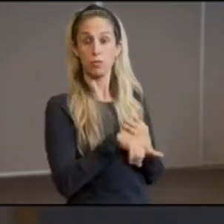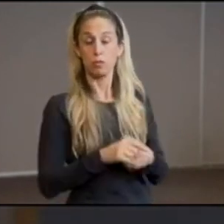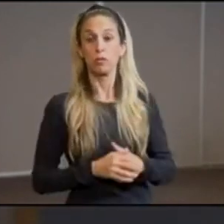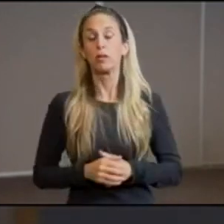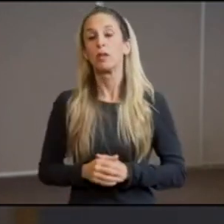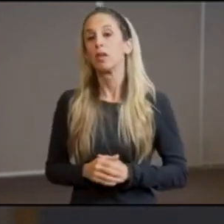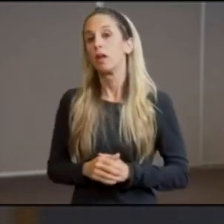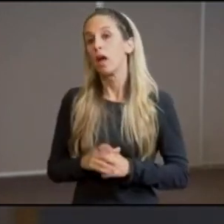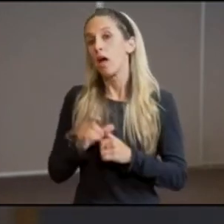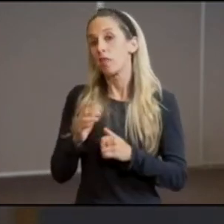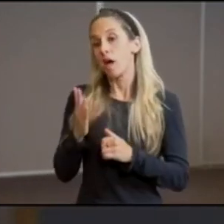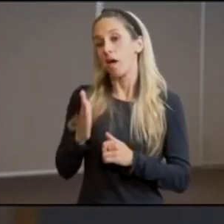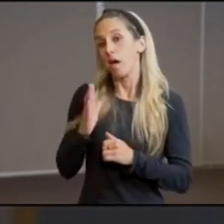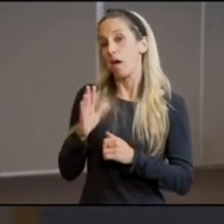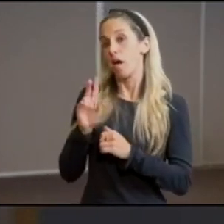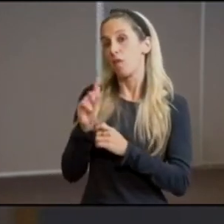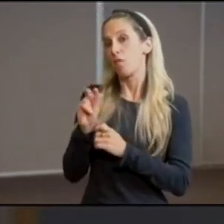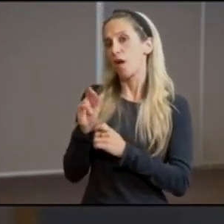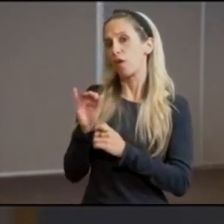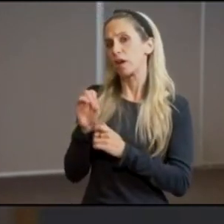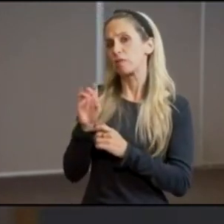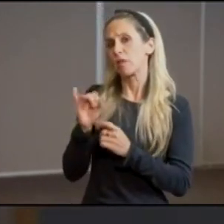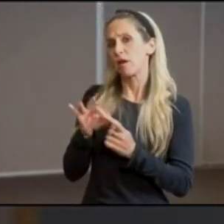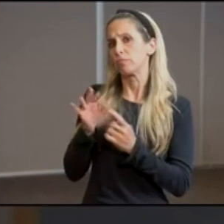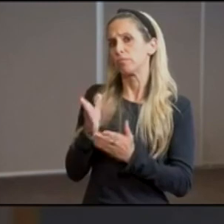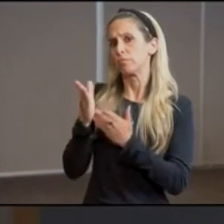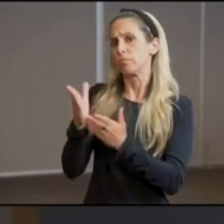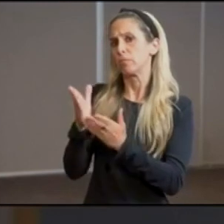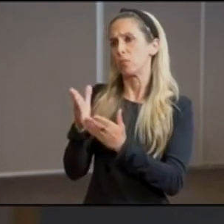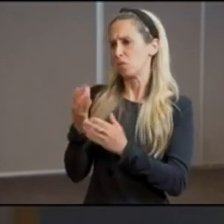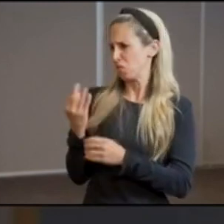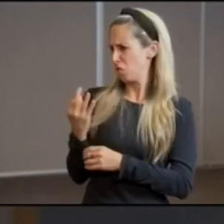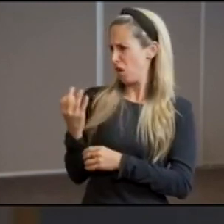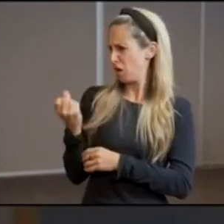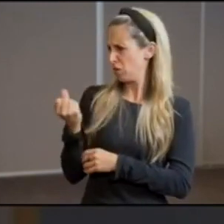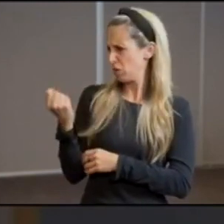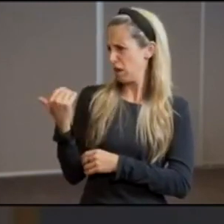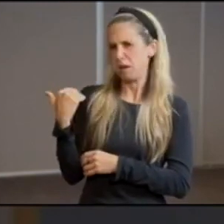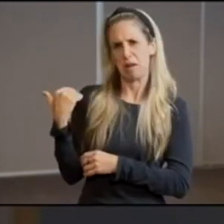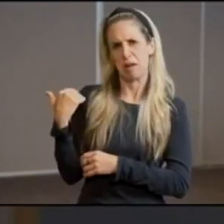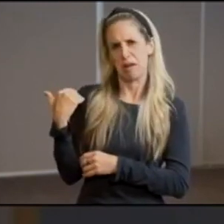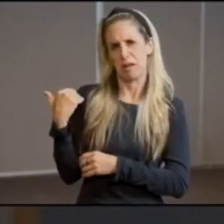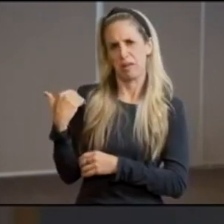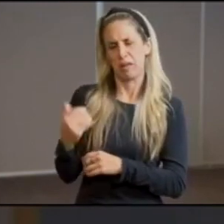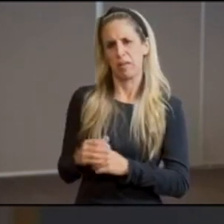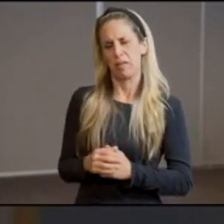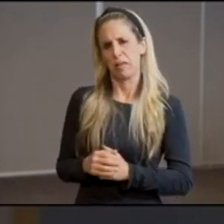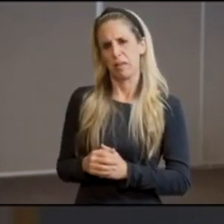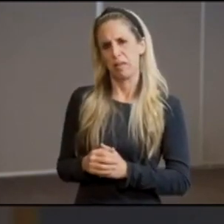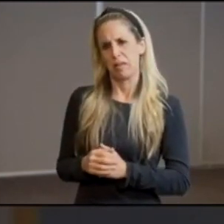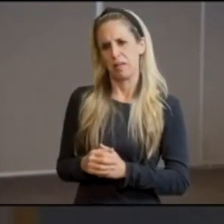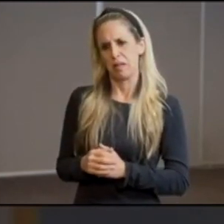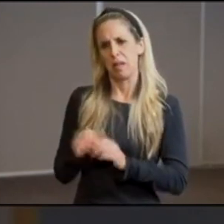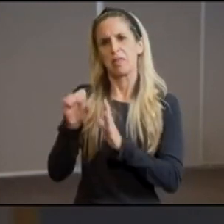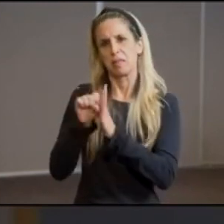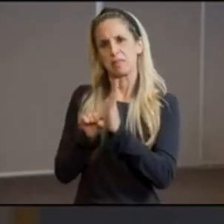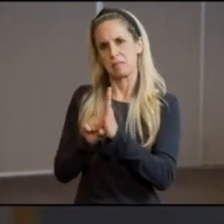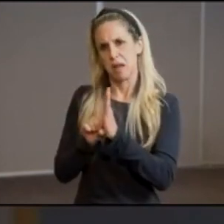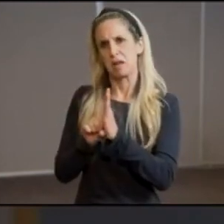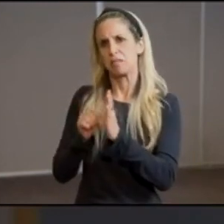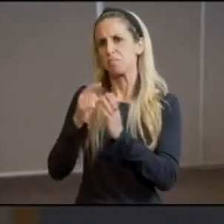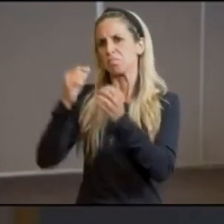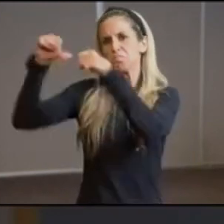variance, did you guys, was it Friday or Saturday? Did the state shut it down?